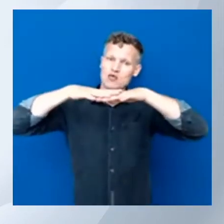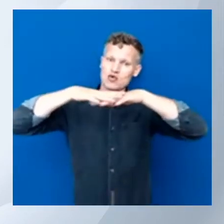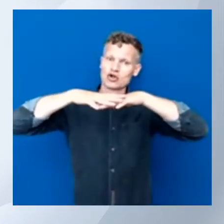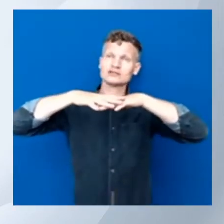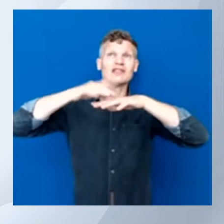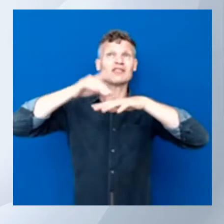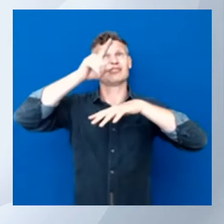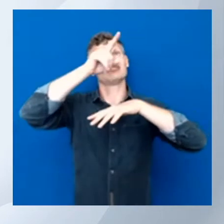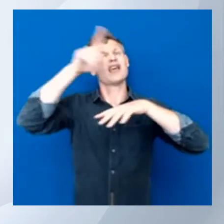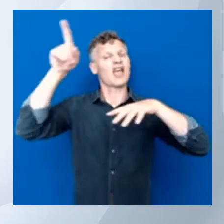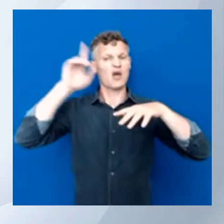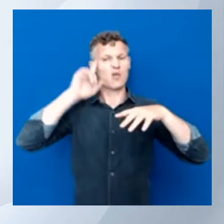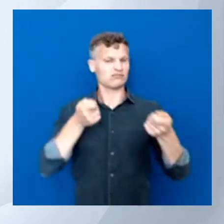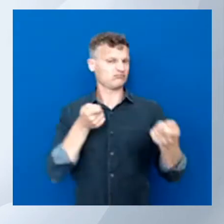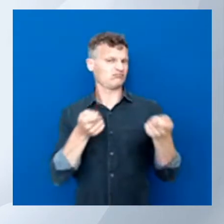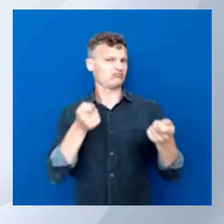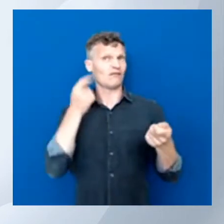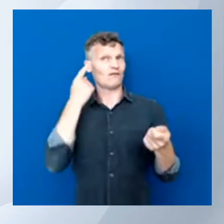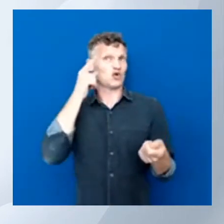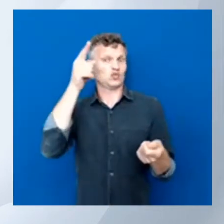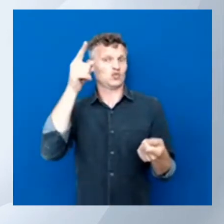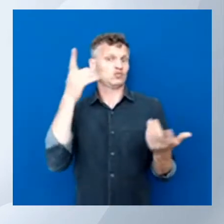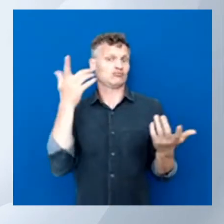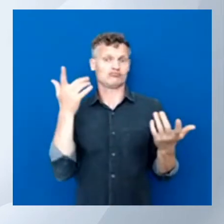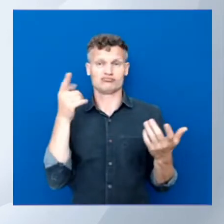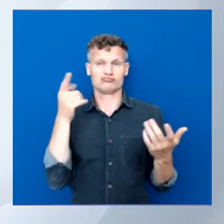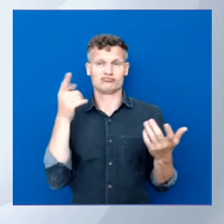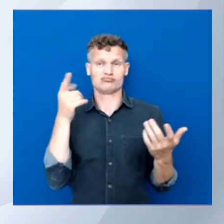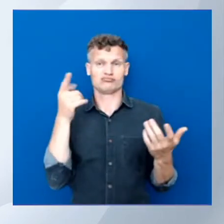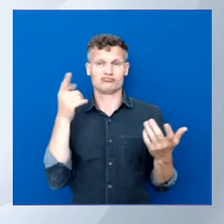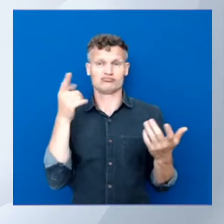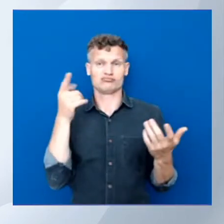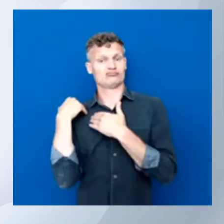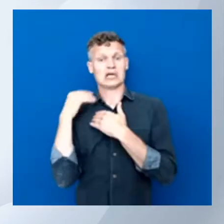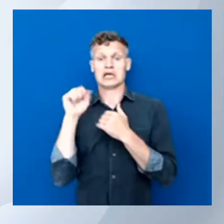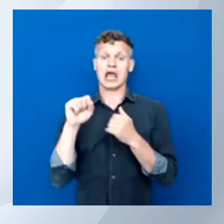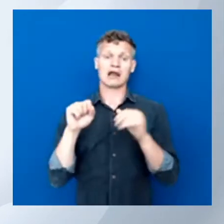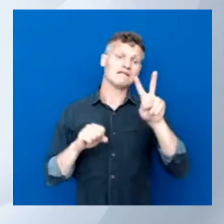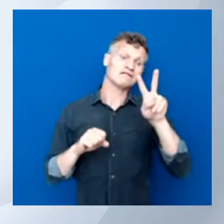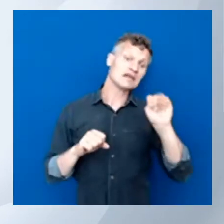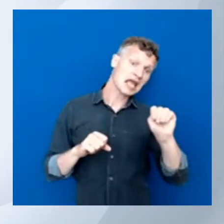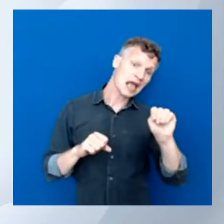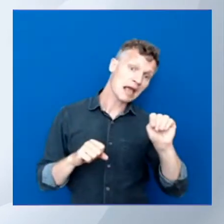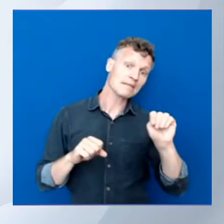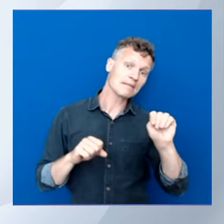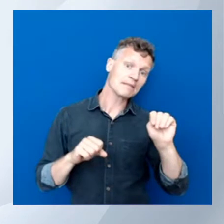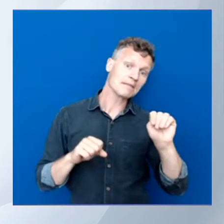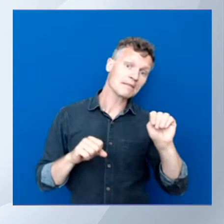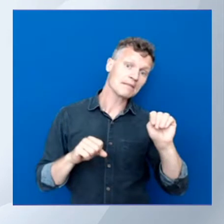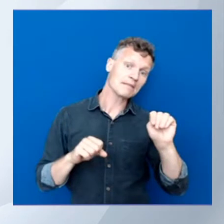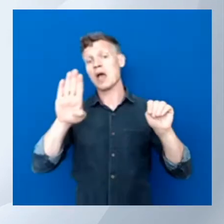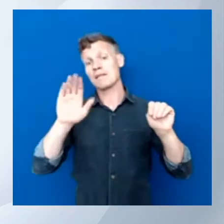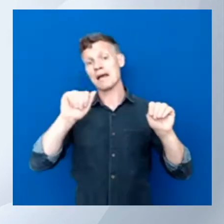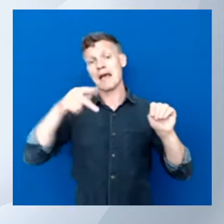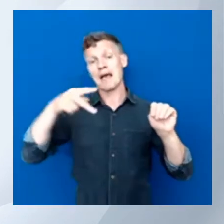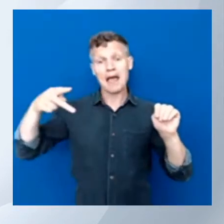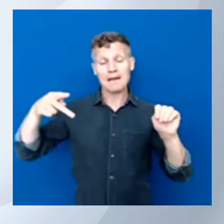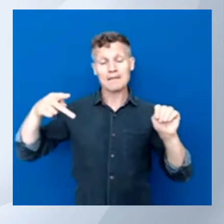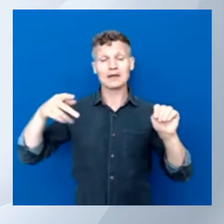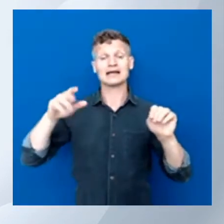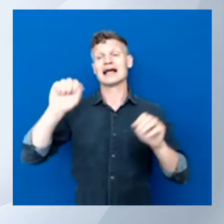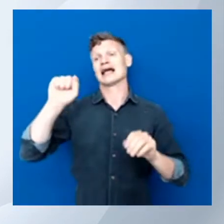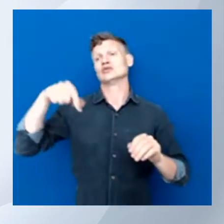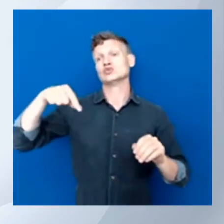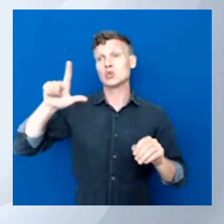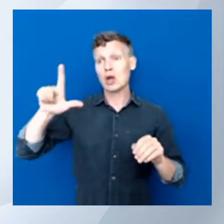out here VMs for being Azure Web Apps, and you can swap out the SQL database for being SQL Server for being an